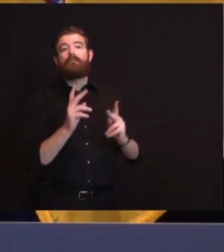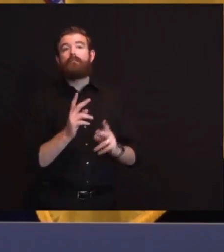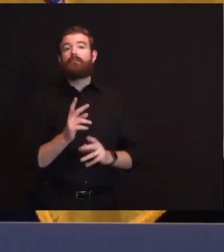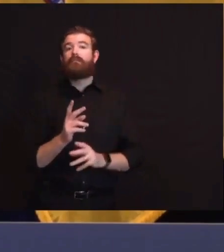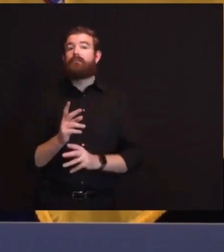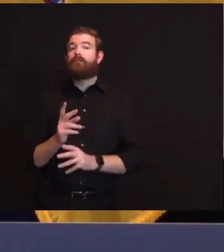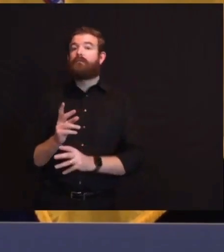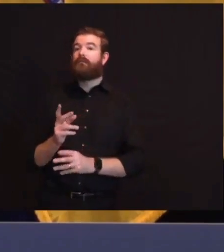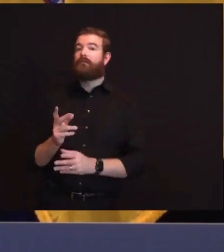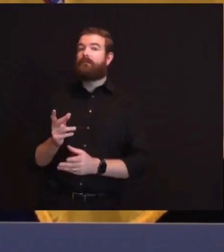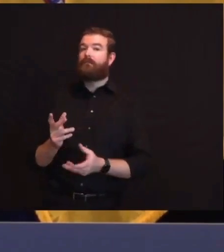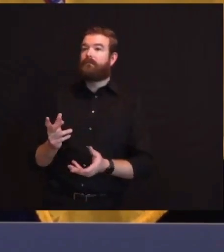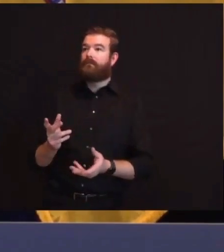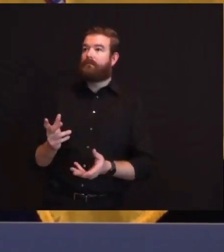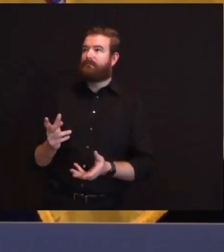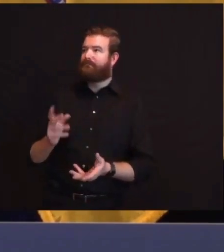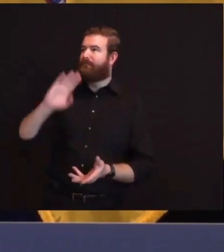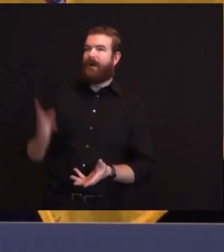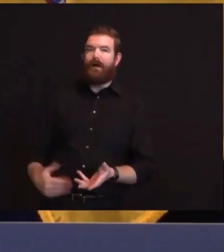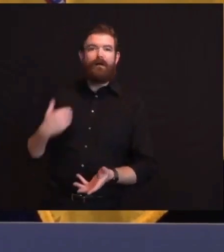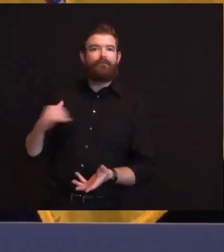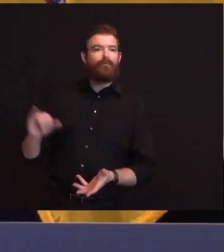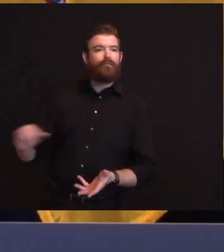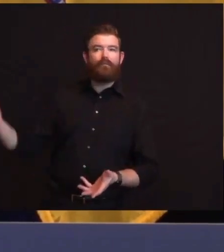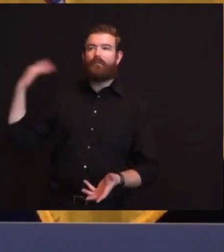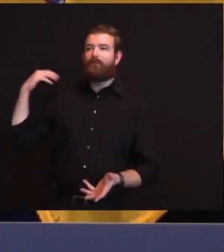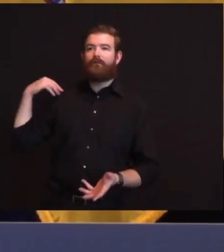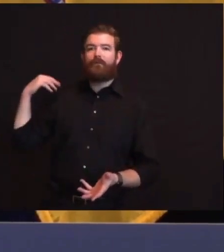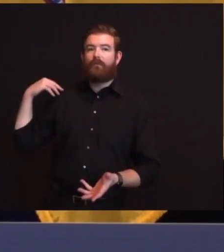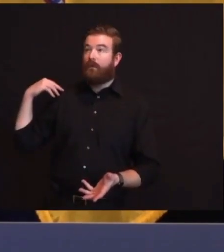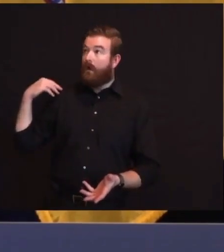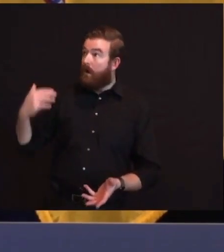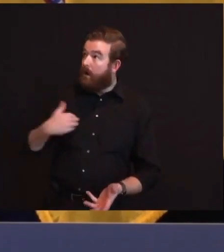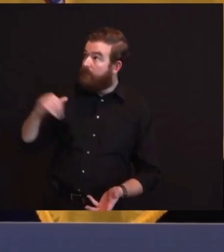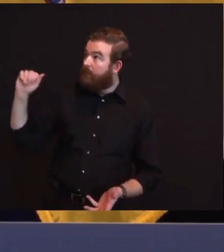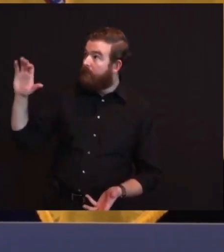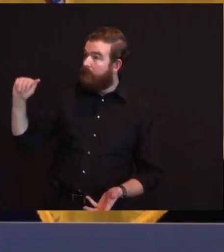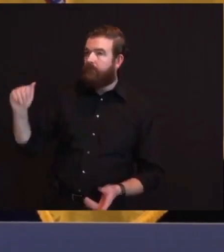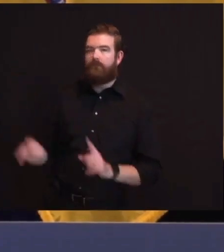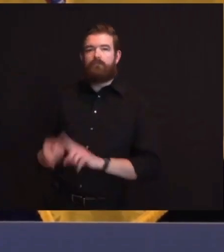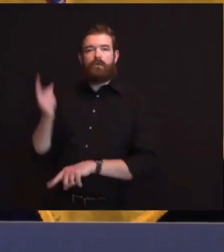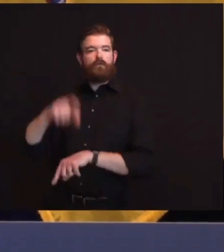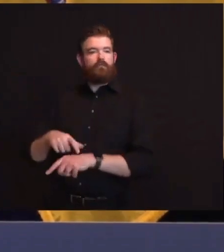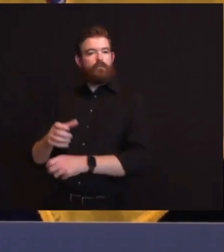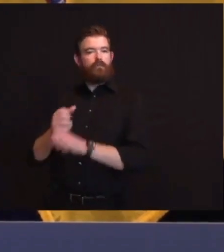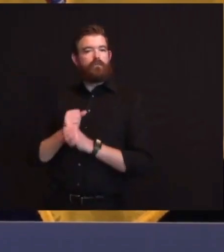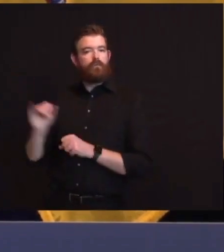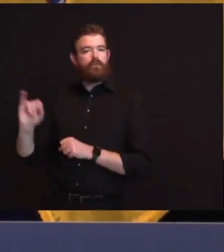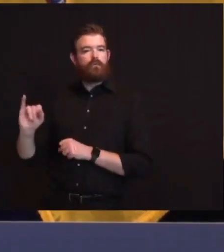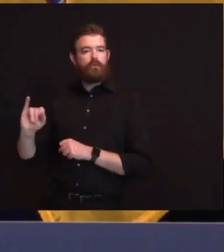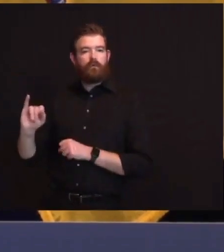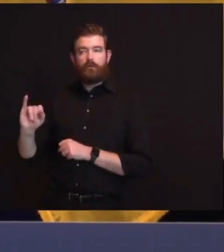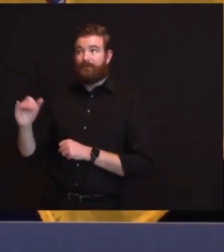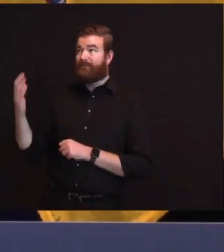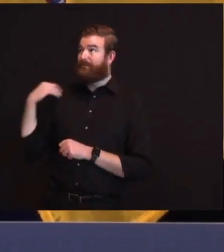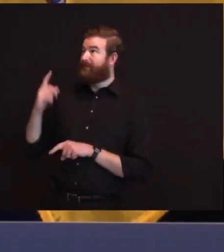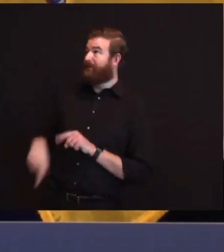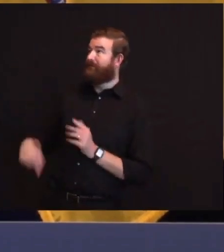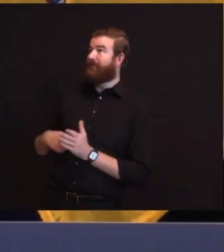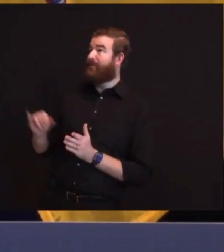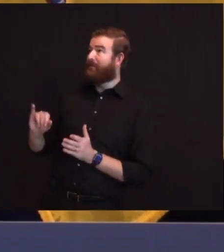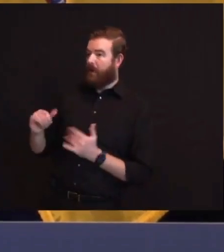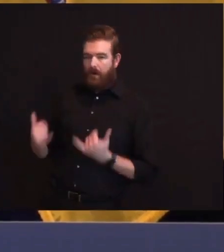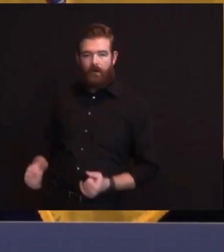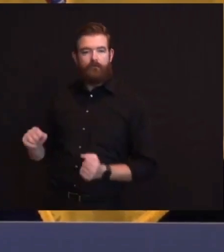before, or in many cases to afford it at a level they could not before. And New Jersey has led the nation.